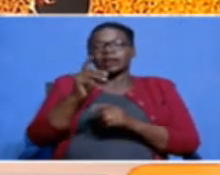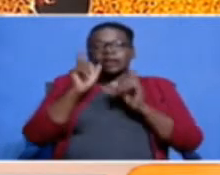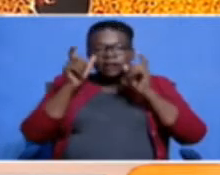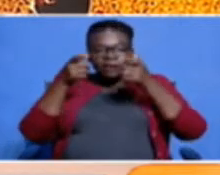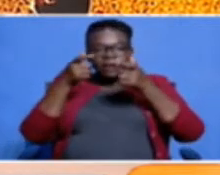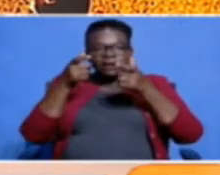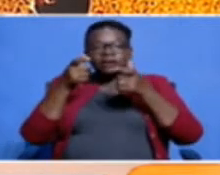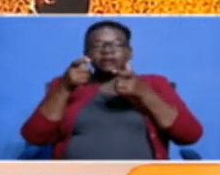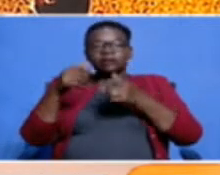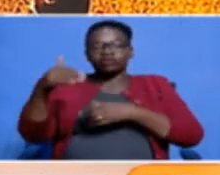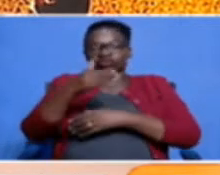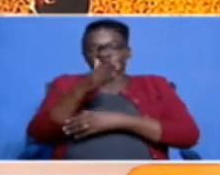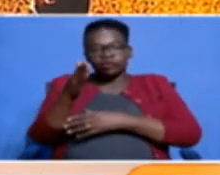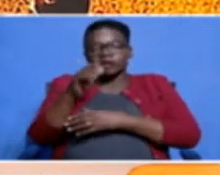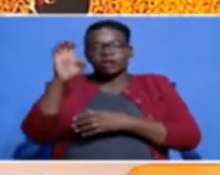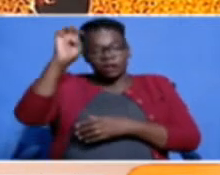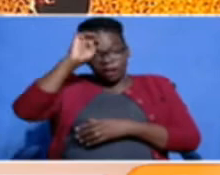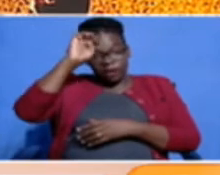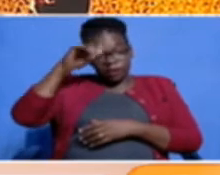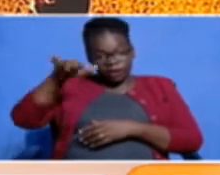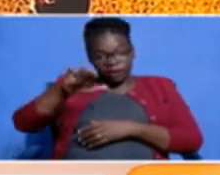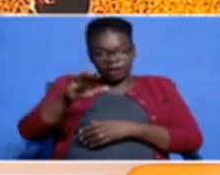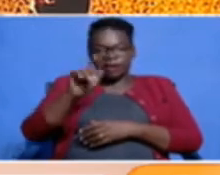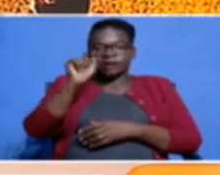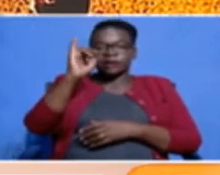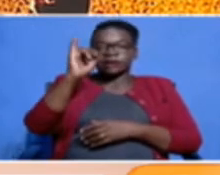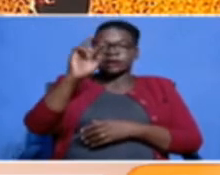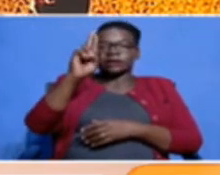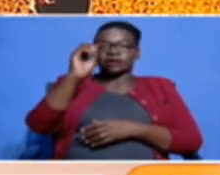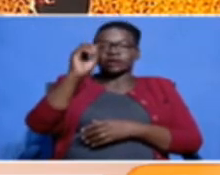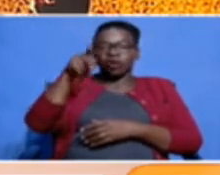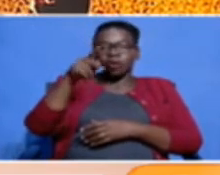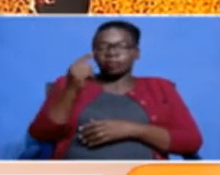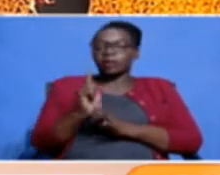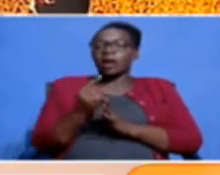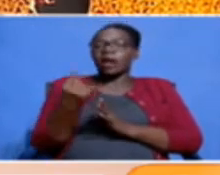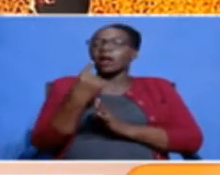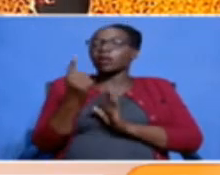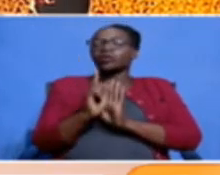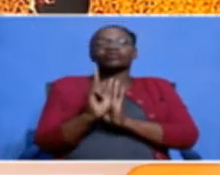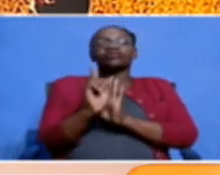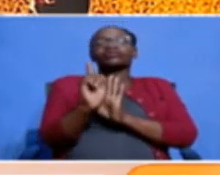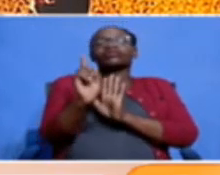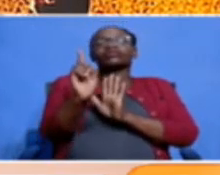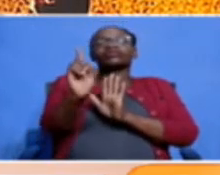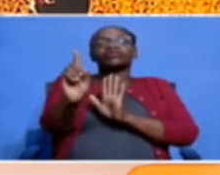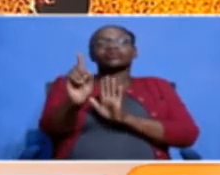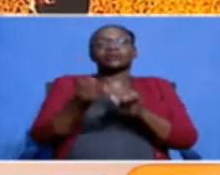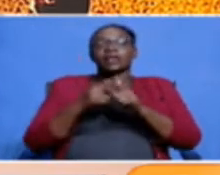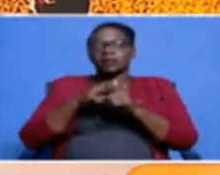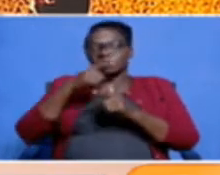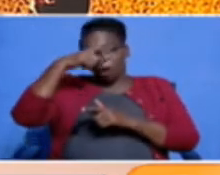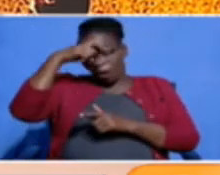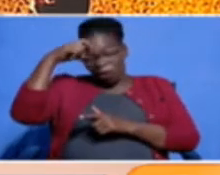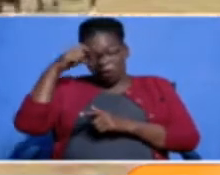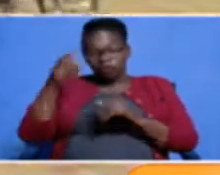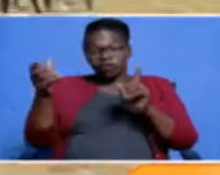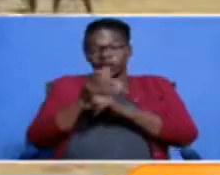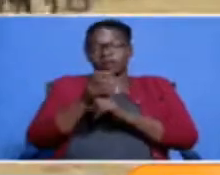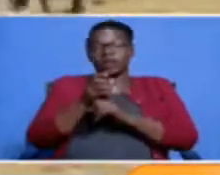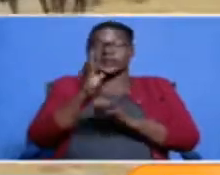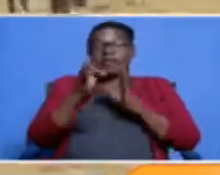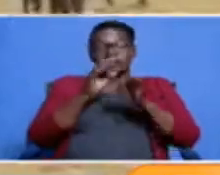Wareng cross-country championships in Eldoret. Tirop was in a class of her own with a storming run, braving the hot conditions to clock